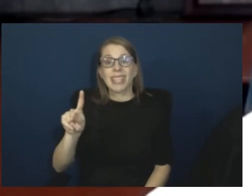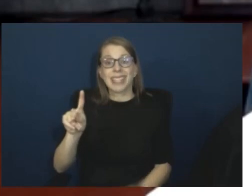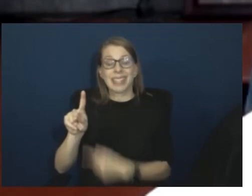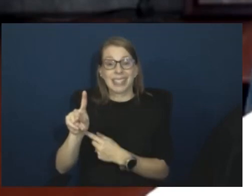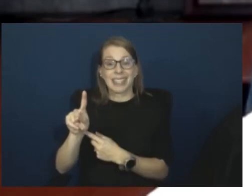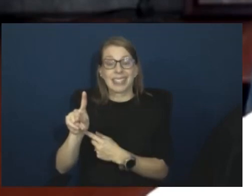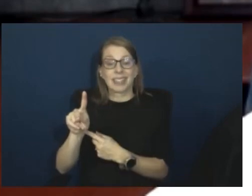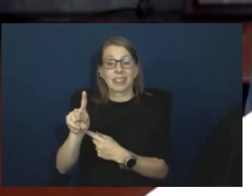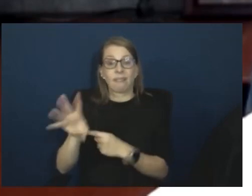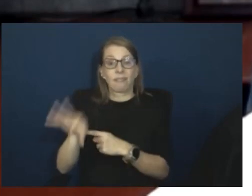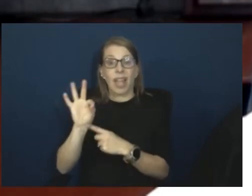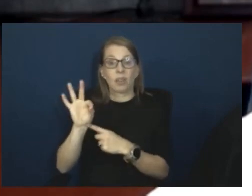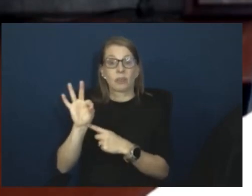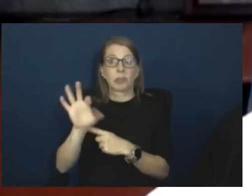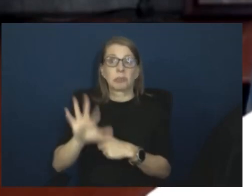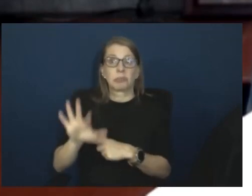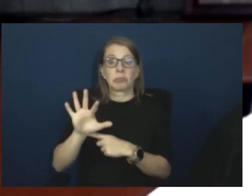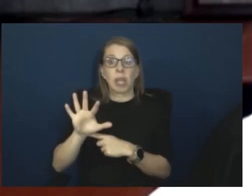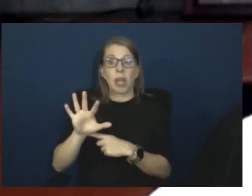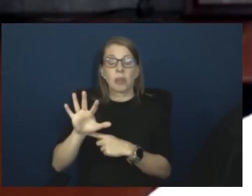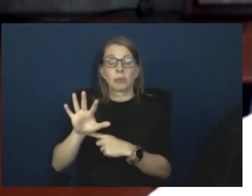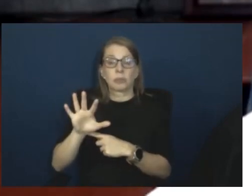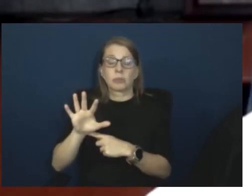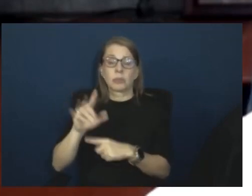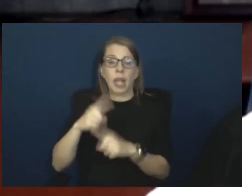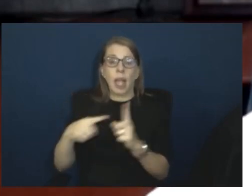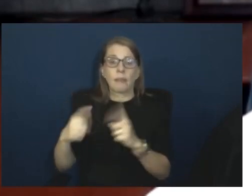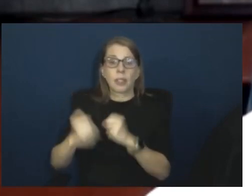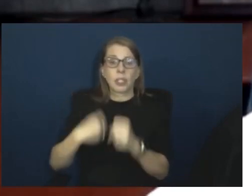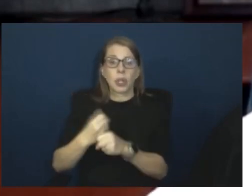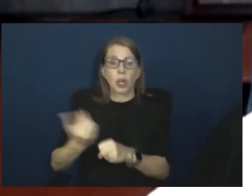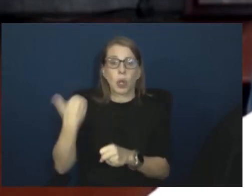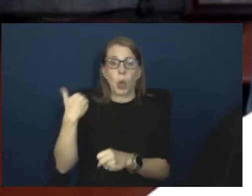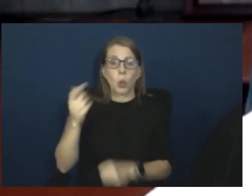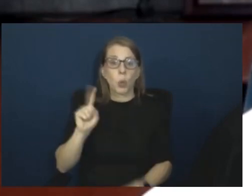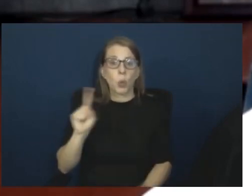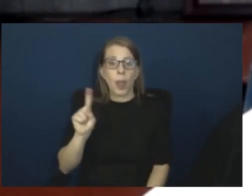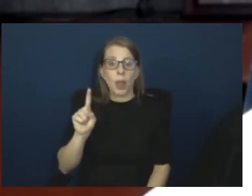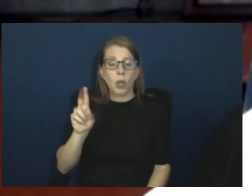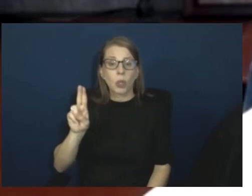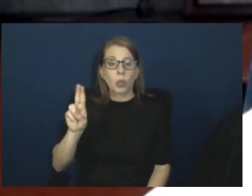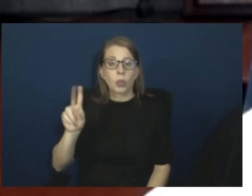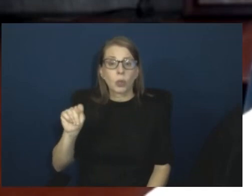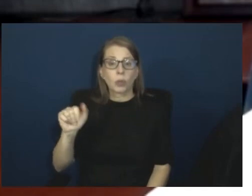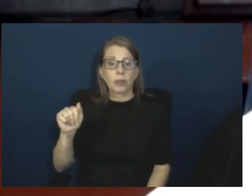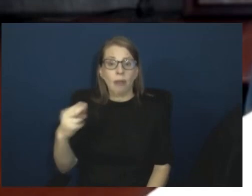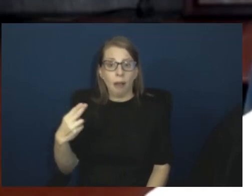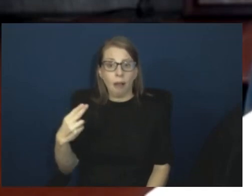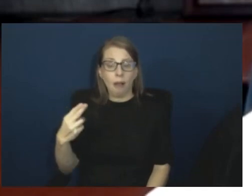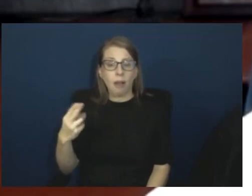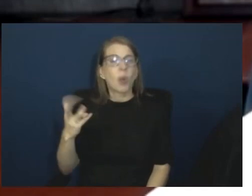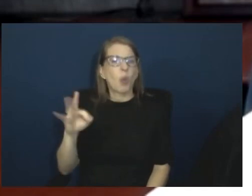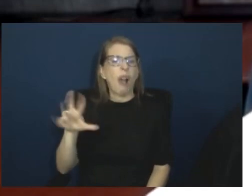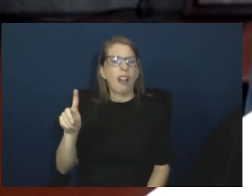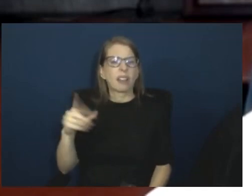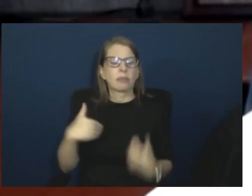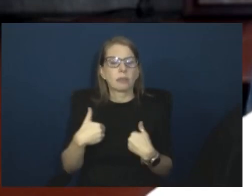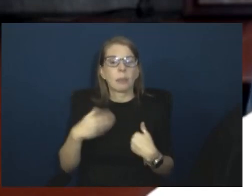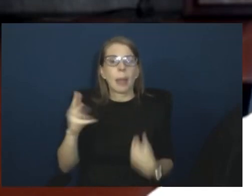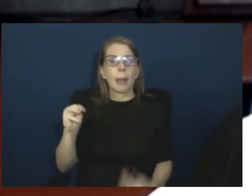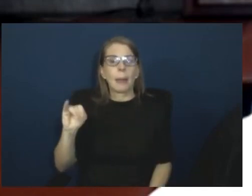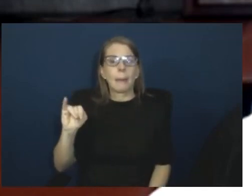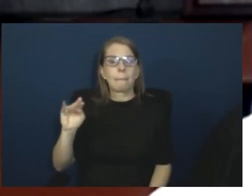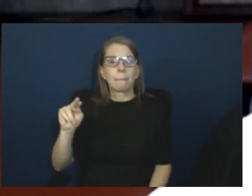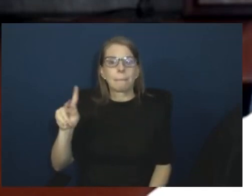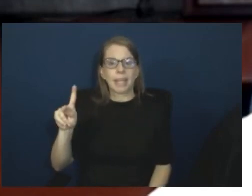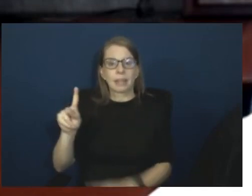about half a year ago in the state of Utah, a wild mink, which was also found to be